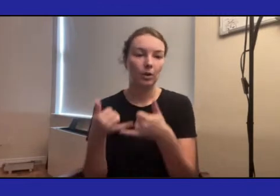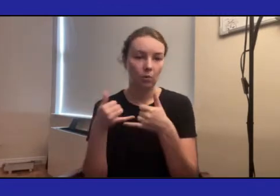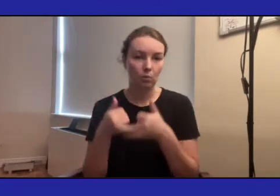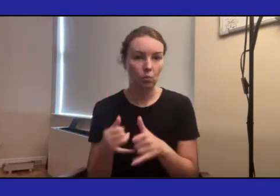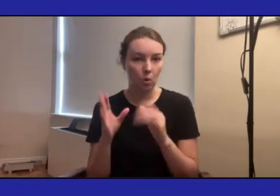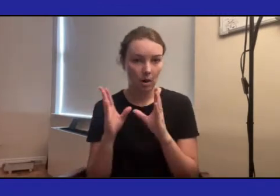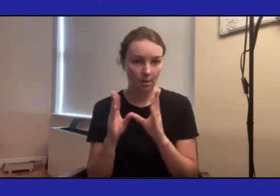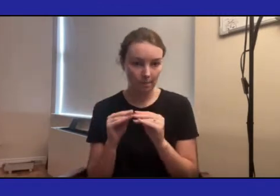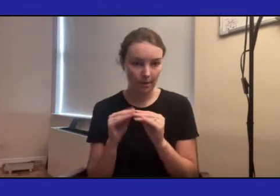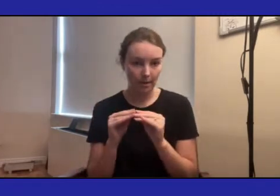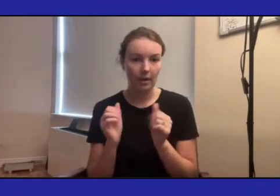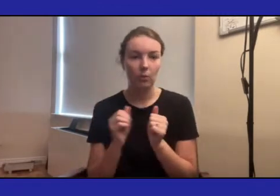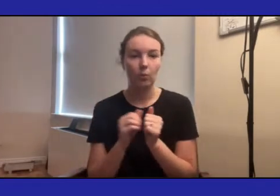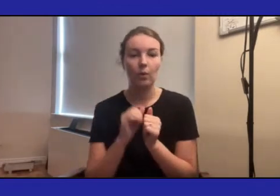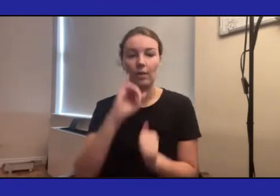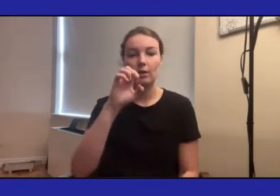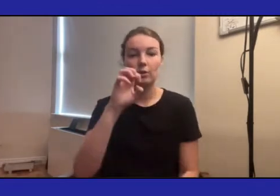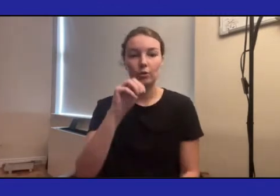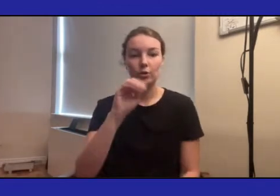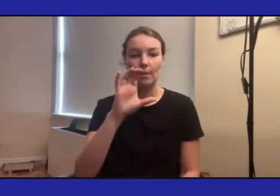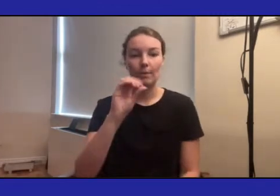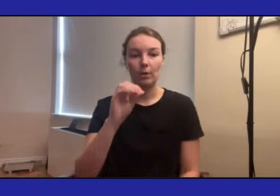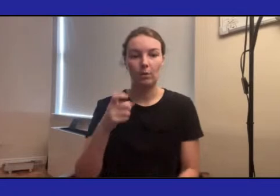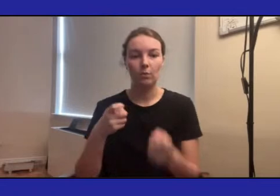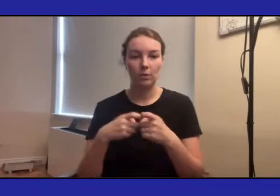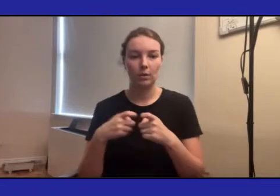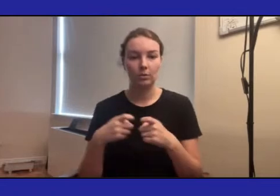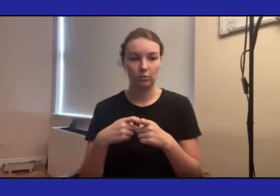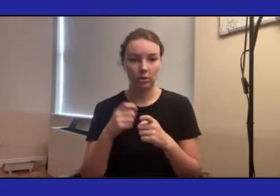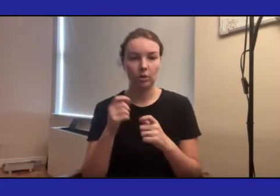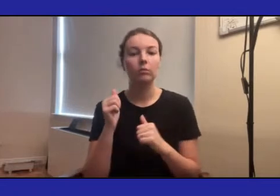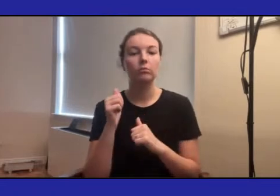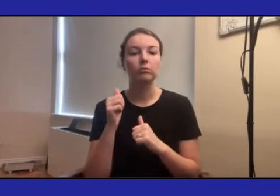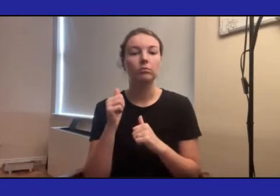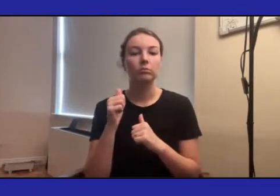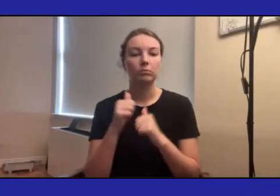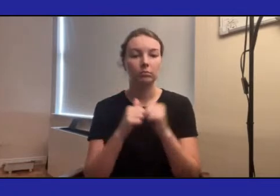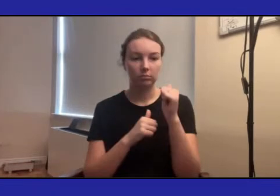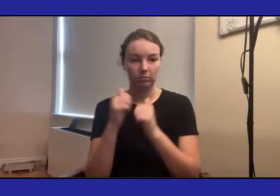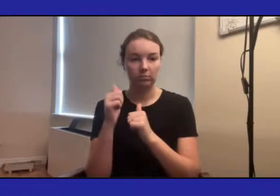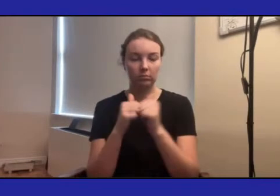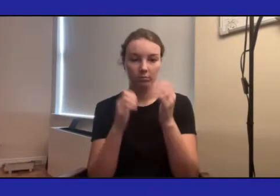Contractors, who we deemed as the lowest responsible and responsive bidder.